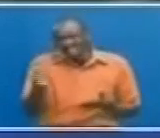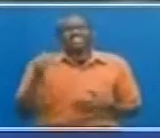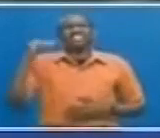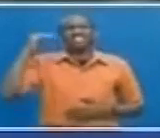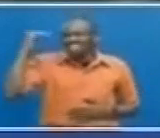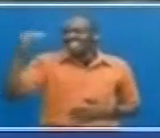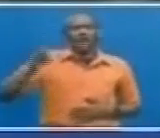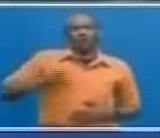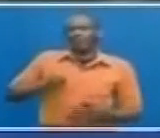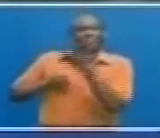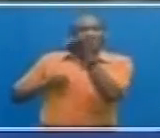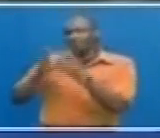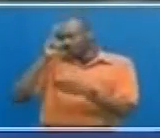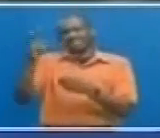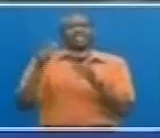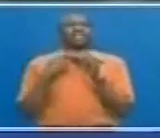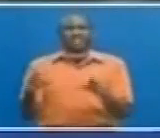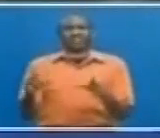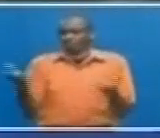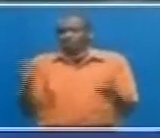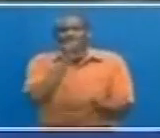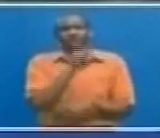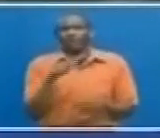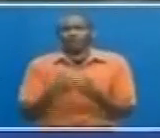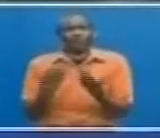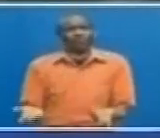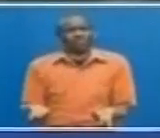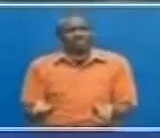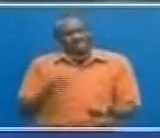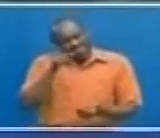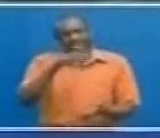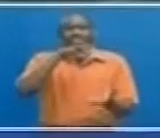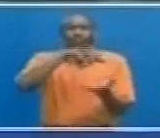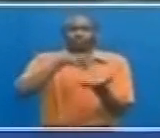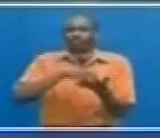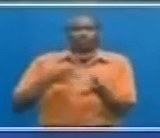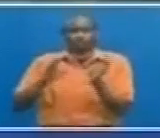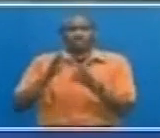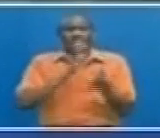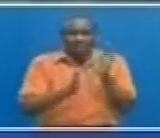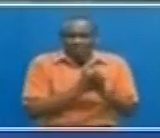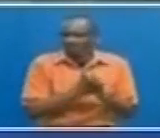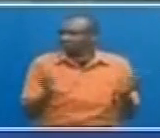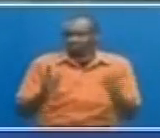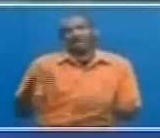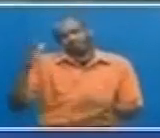senior woman police officer and therefore that position cannot be left vacant. The